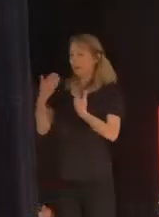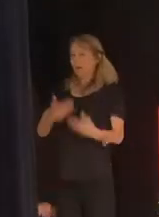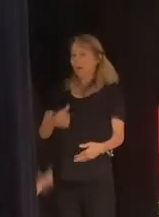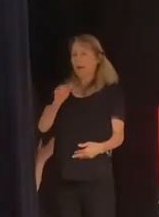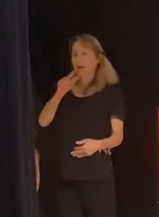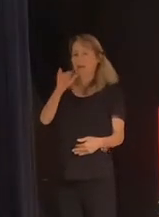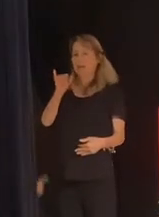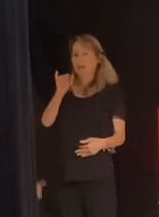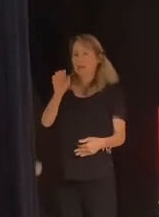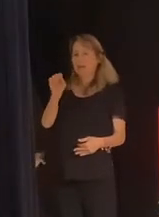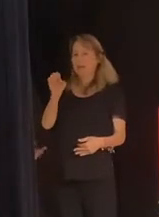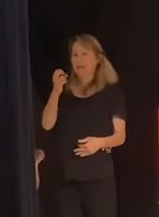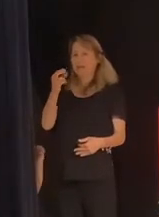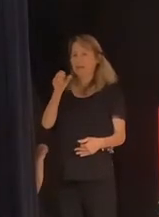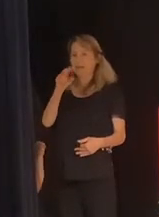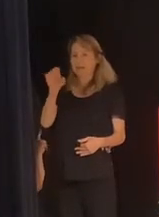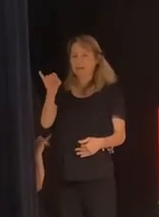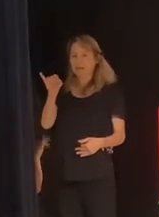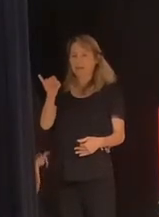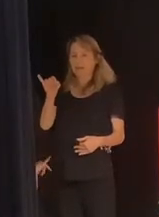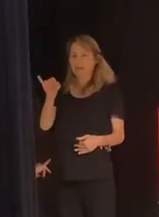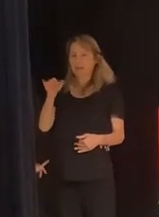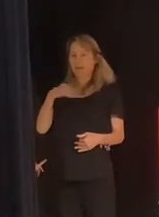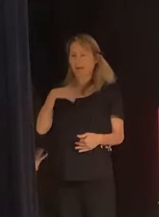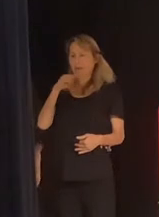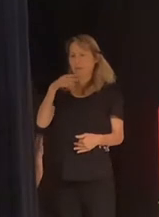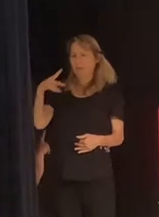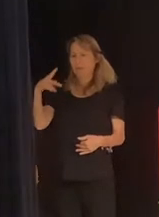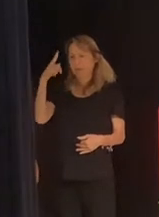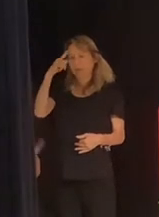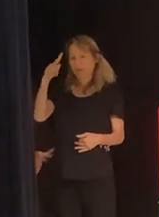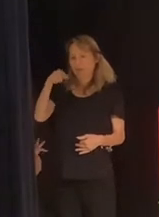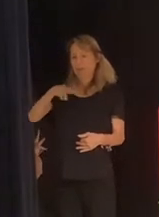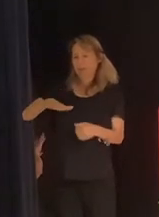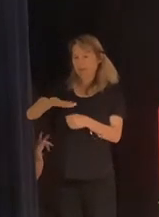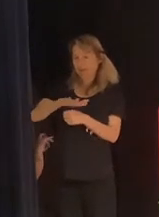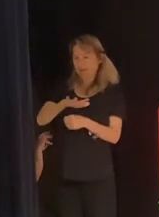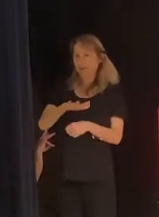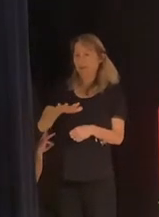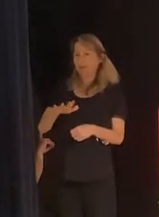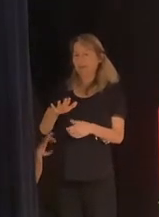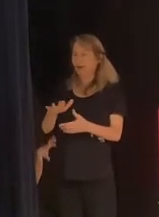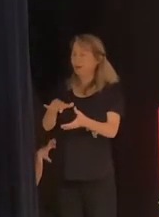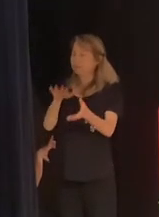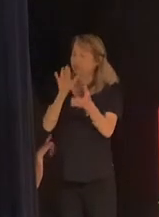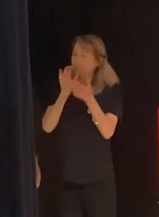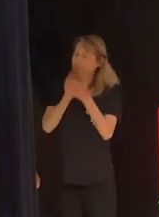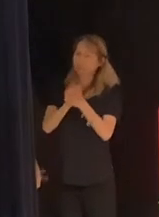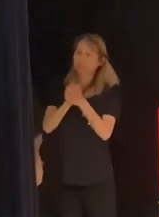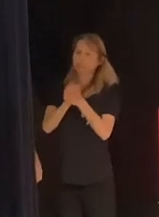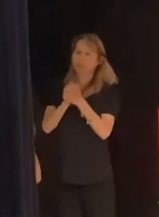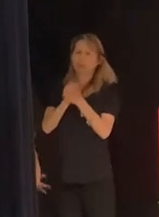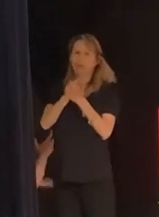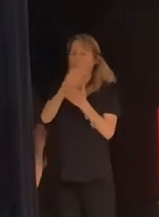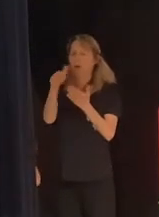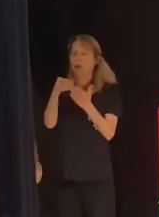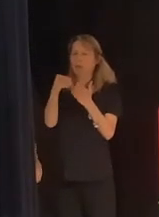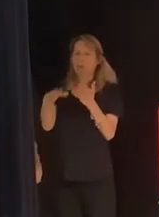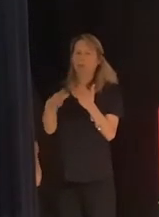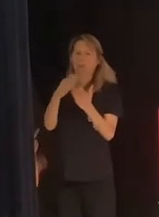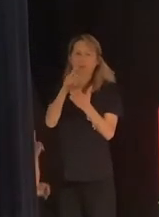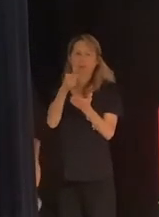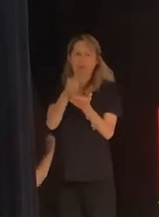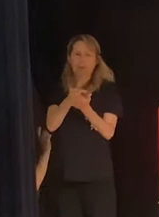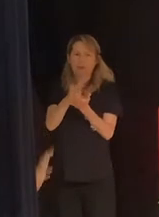Assassin, the Member of Parliament for Willowdale. Heartiest congratulations to the Drewry graduating class